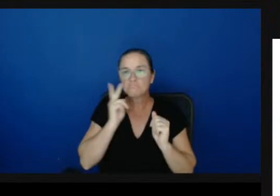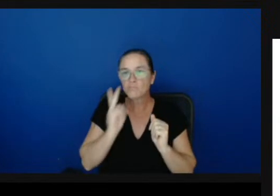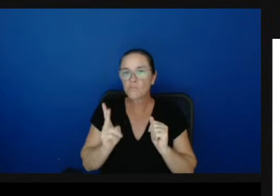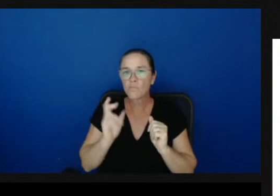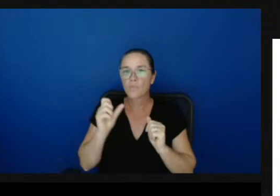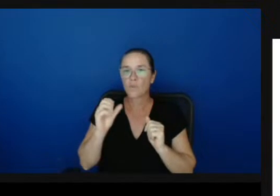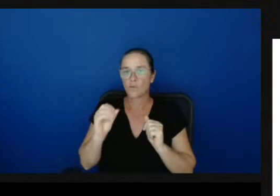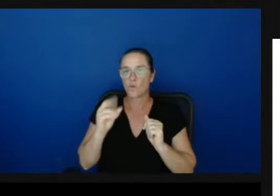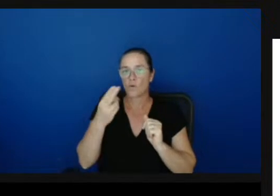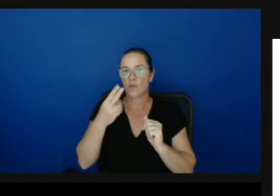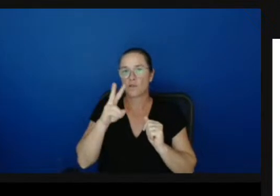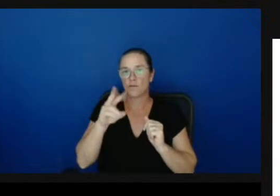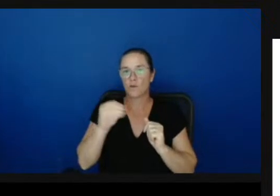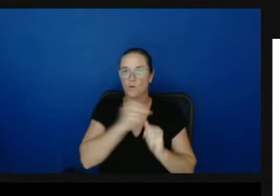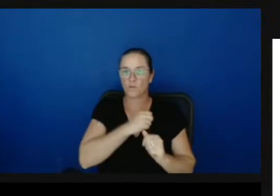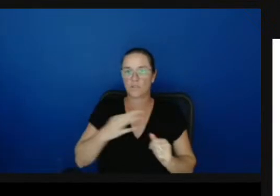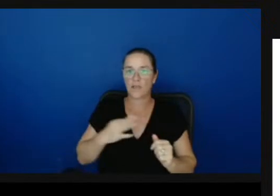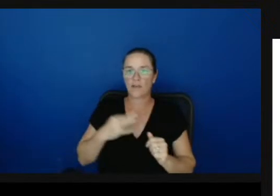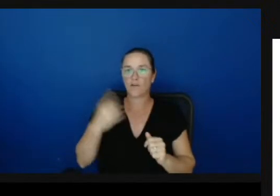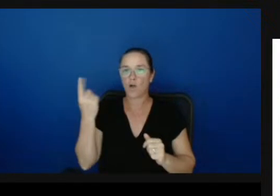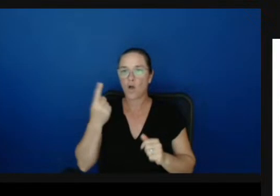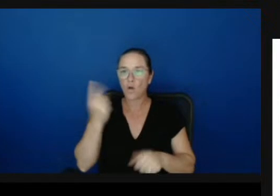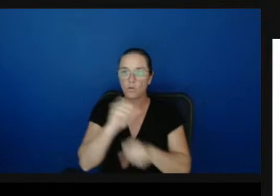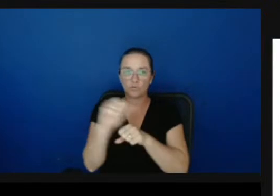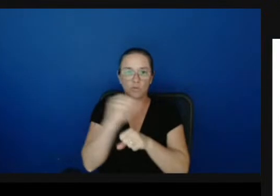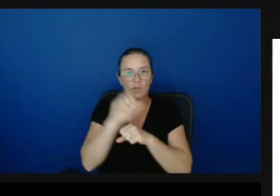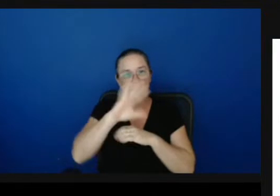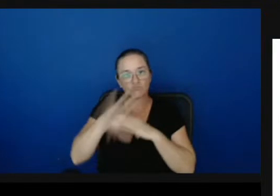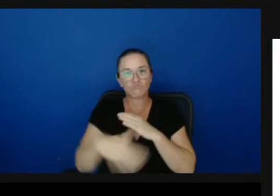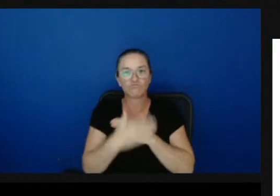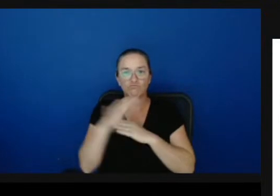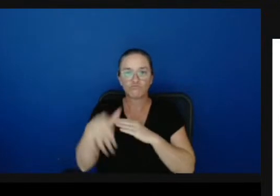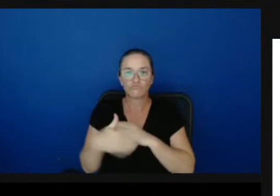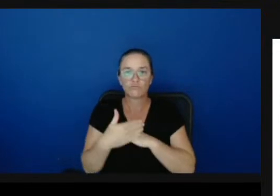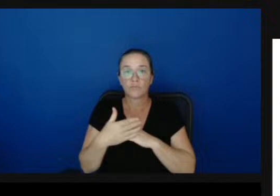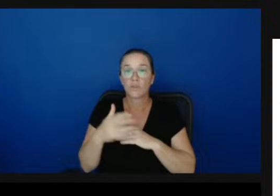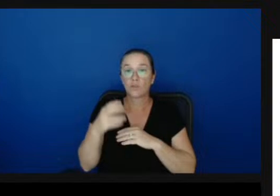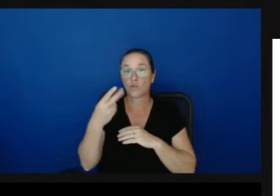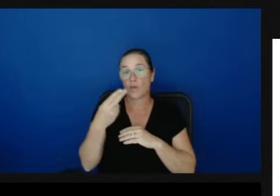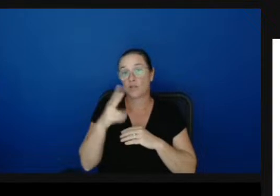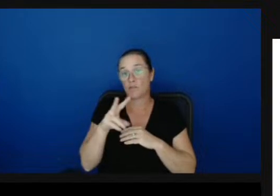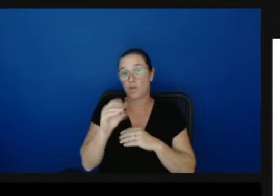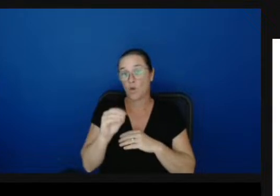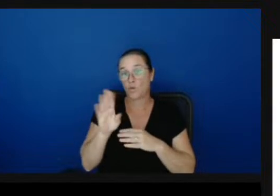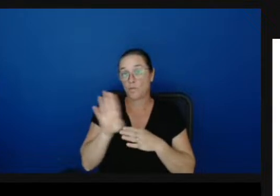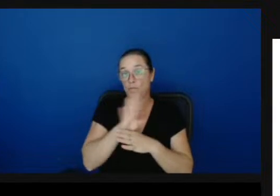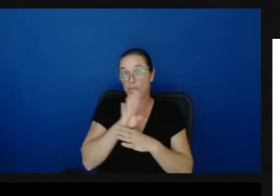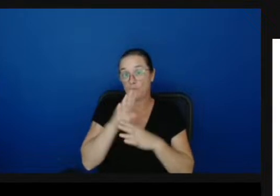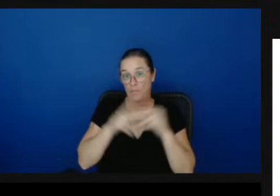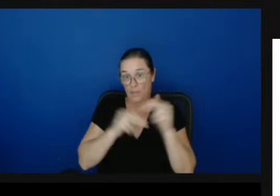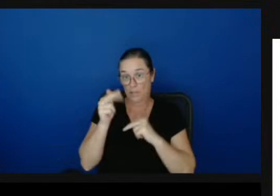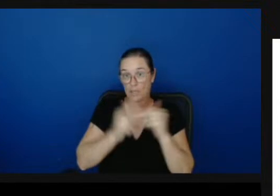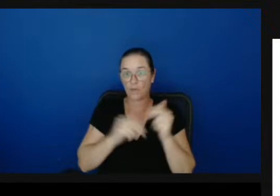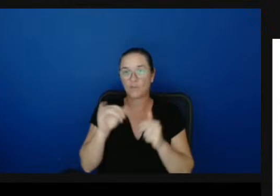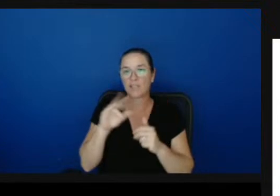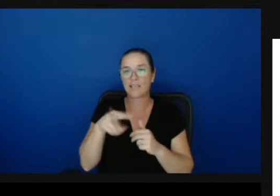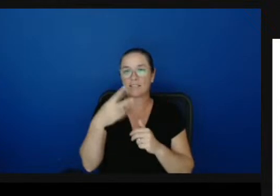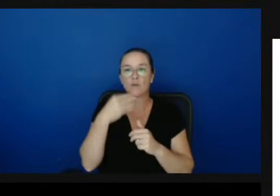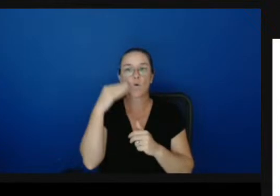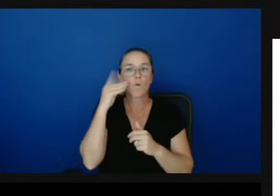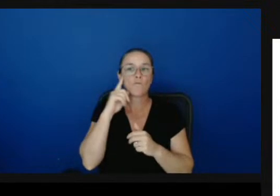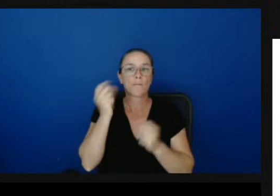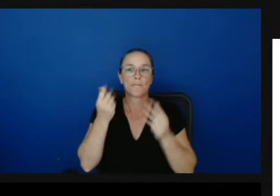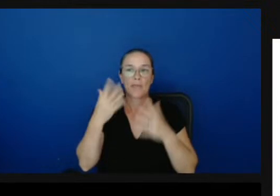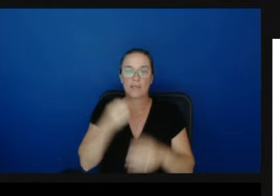eruption. As a result, HVO's building was like a second home to many staff, so its